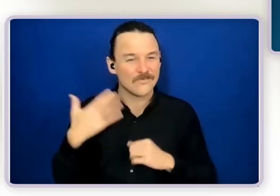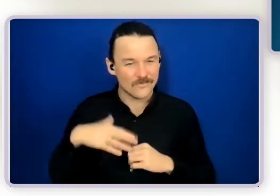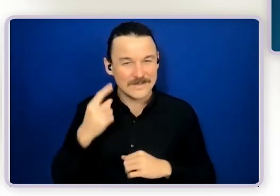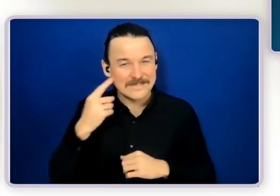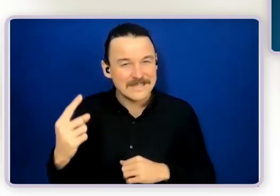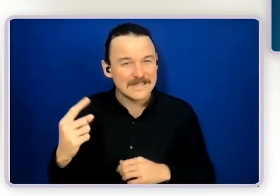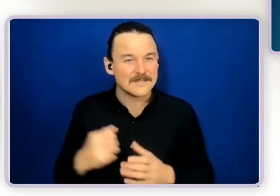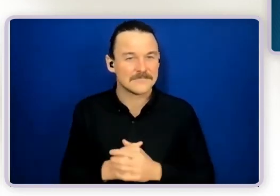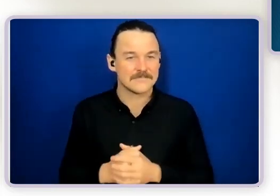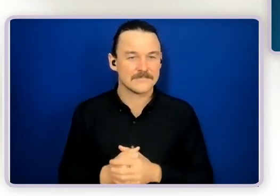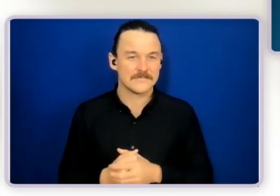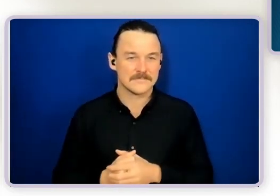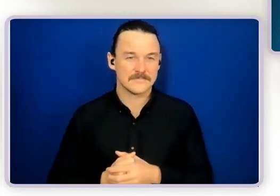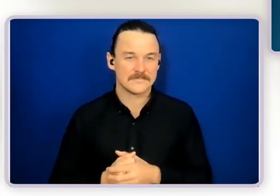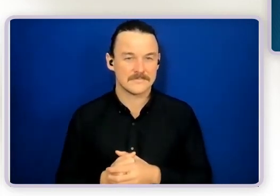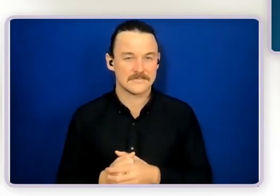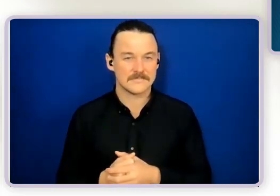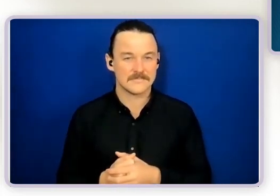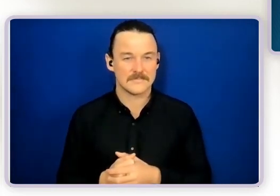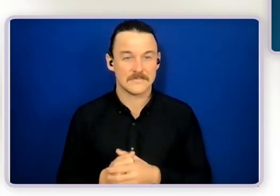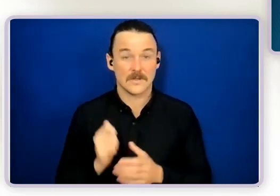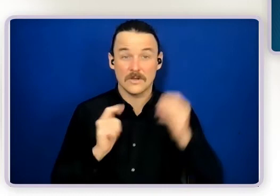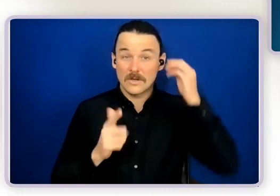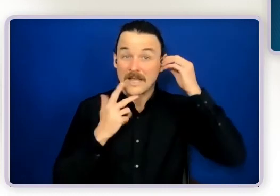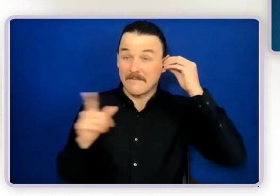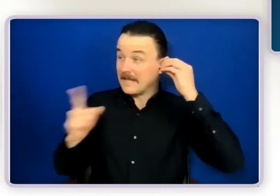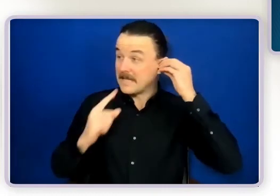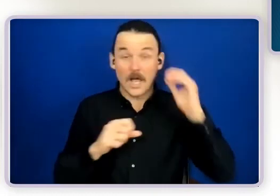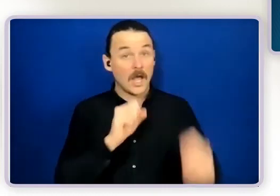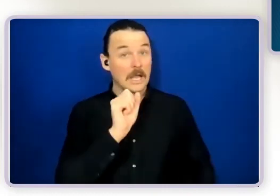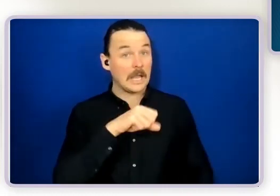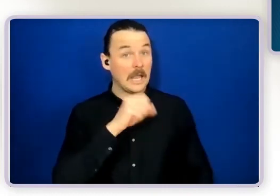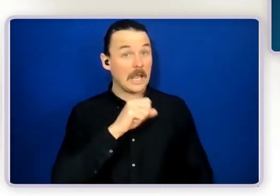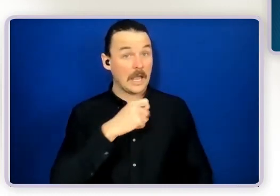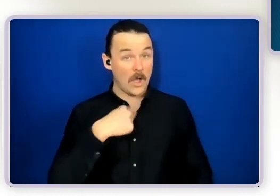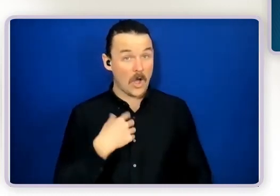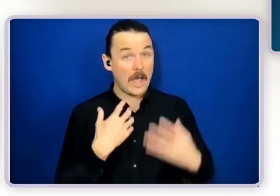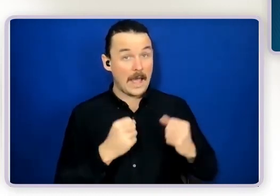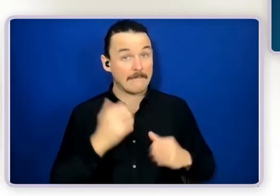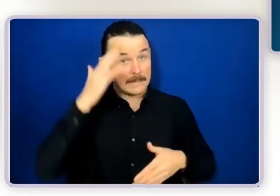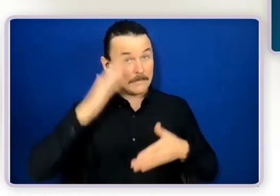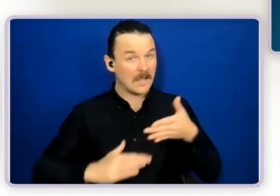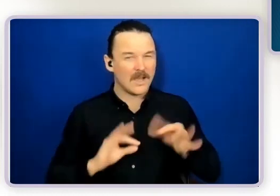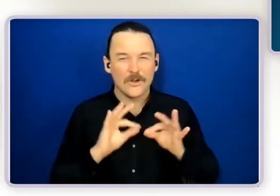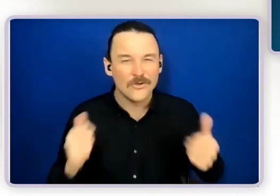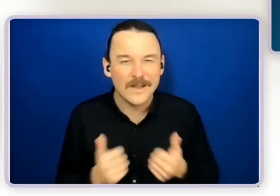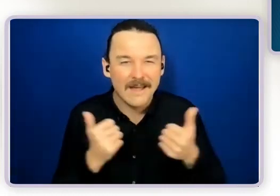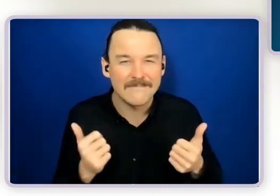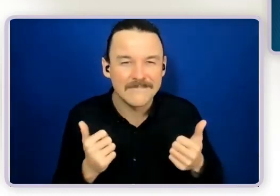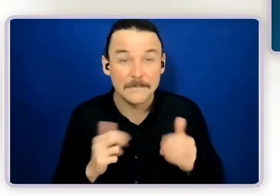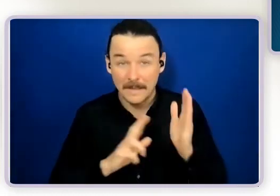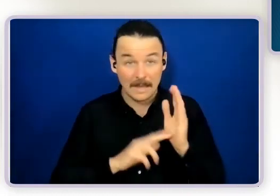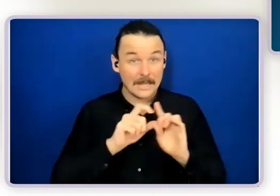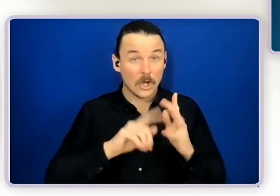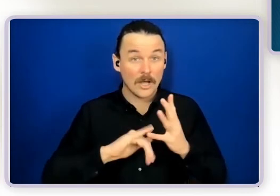being placated by them saying yes, I do. It would be evidence. The NDIS do not require that. What